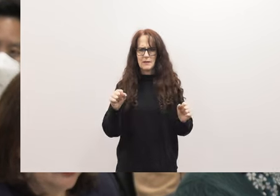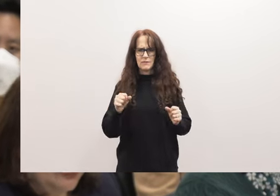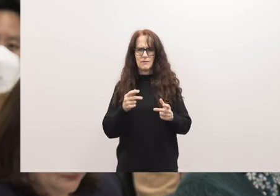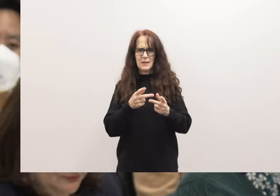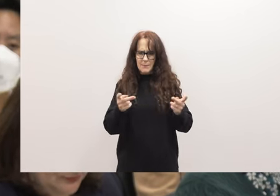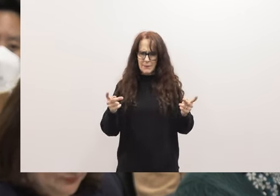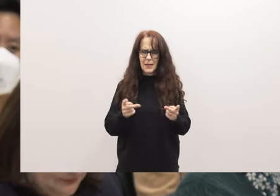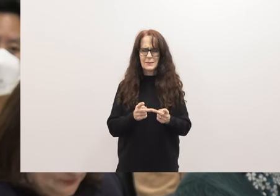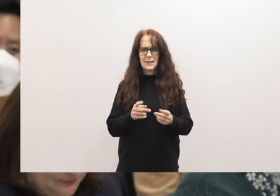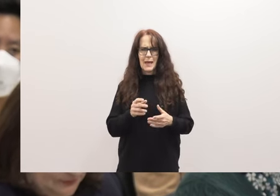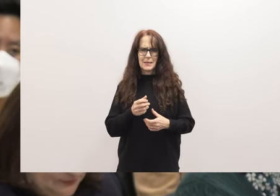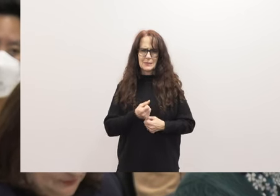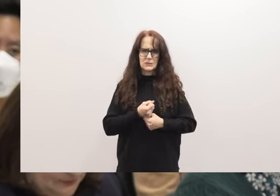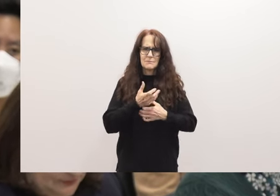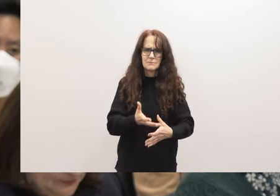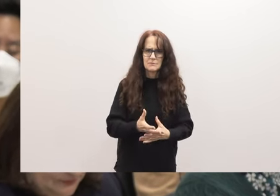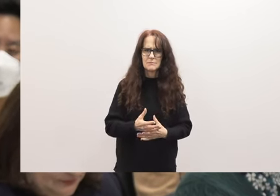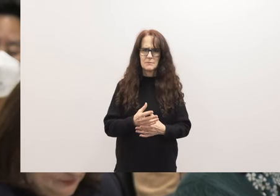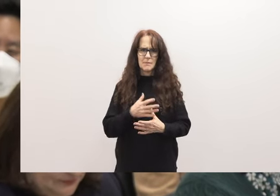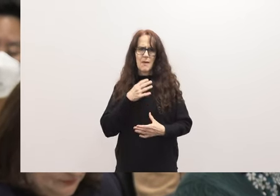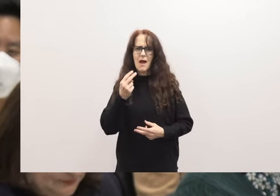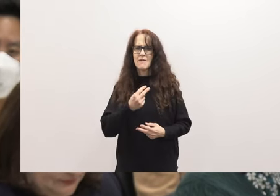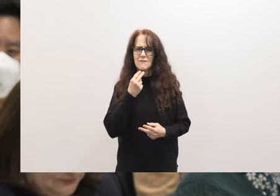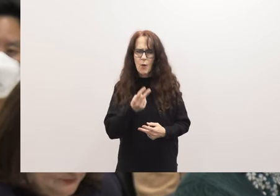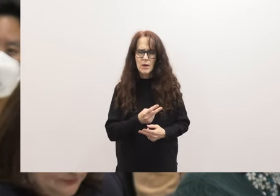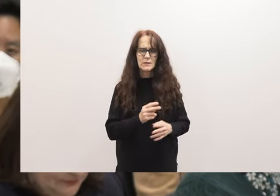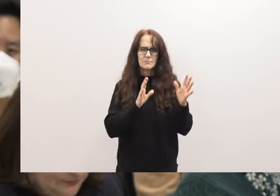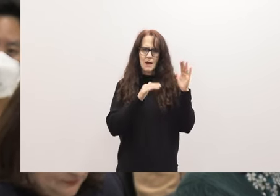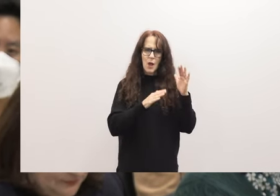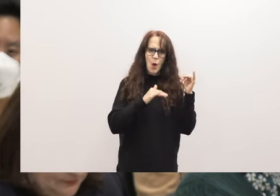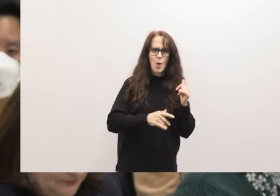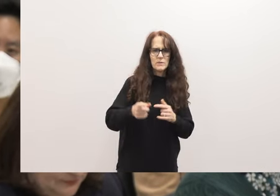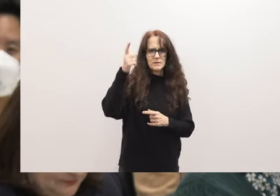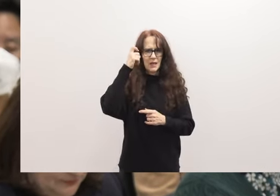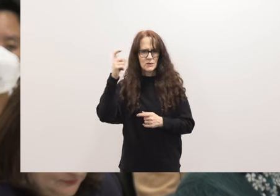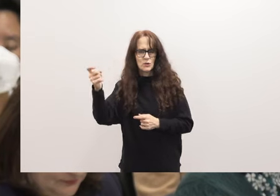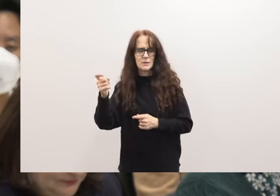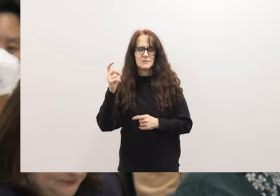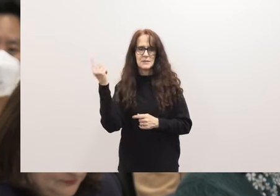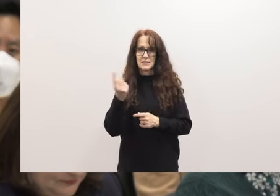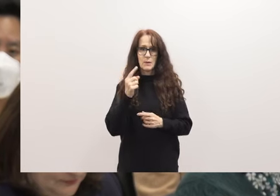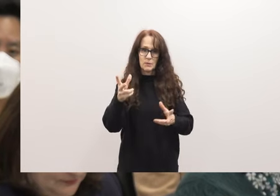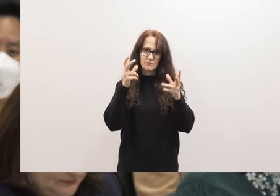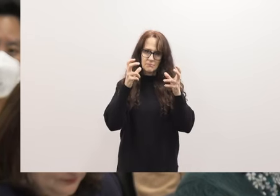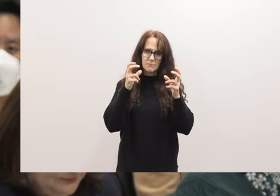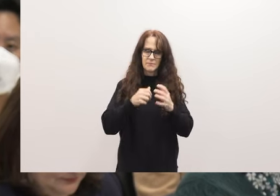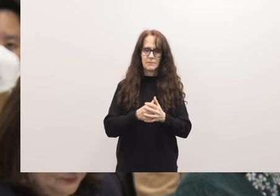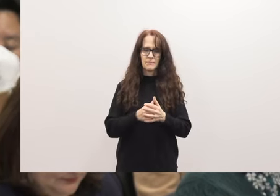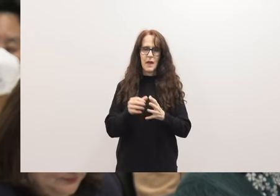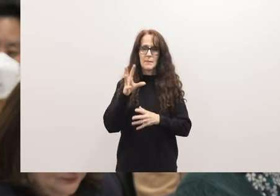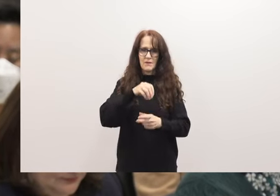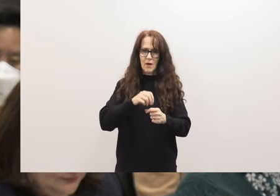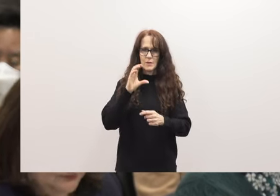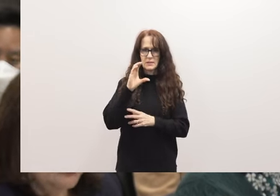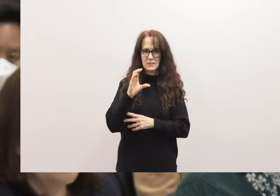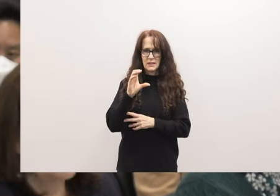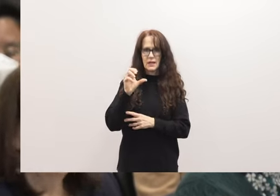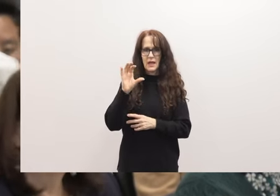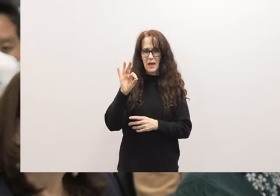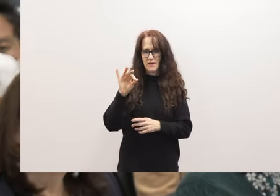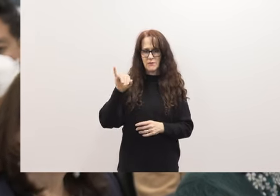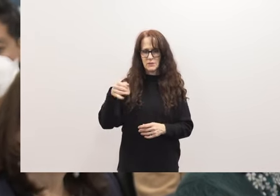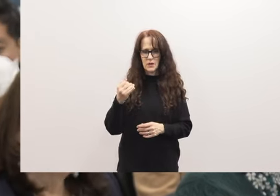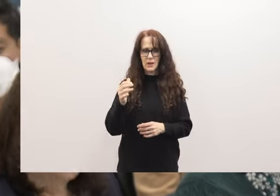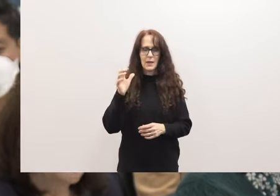my opinions, and my hopes and my dreams and have them be listened to. I am currently a part of CFJ, ASB, and